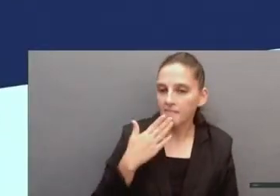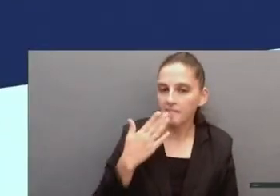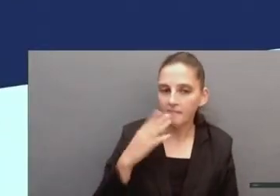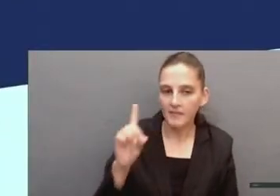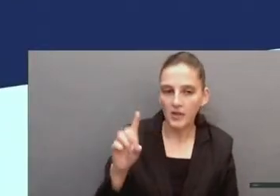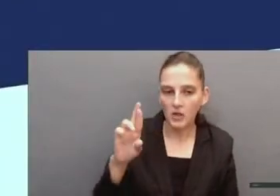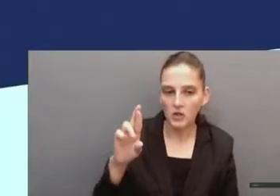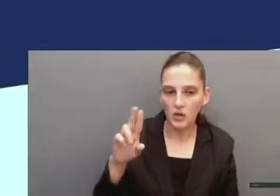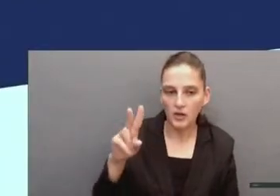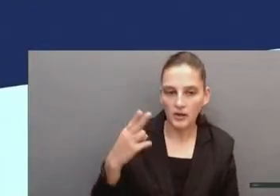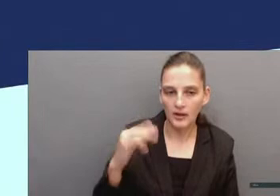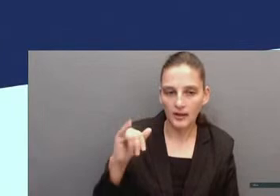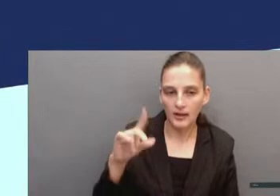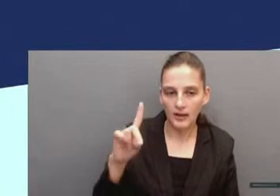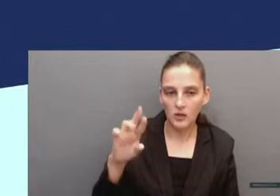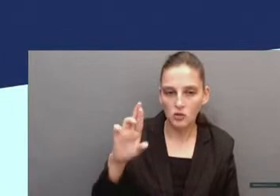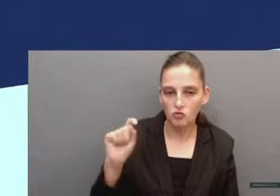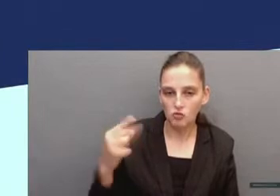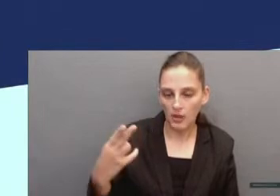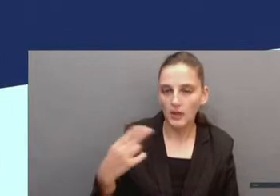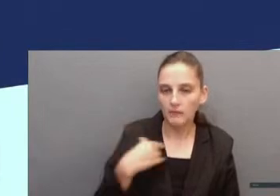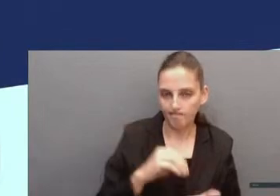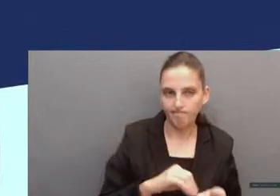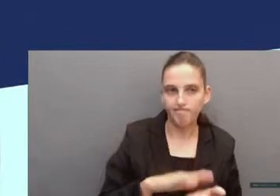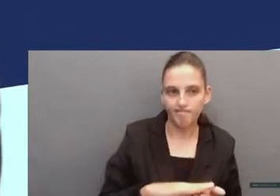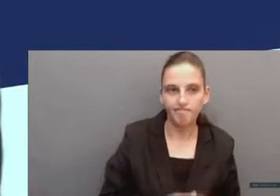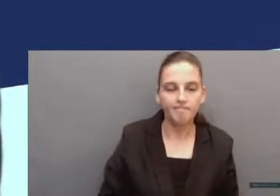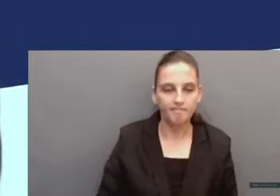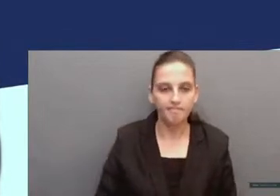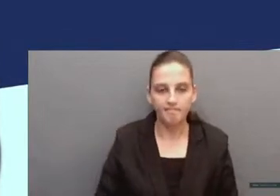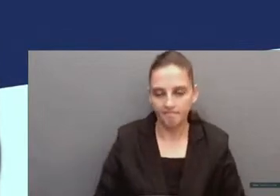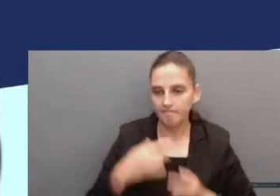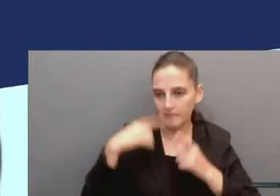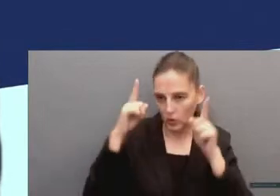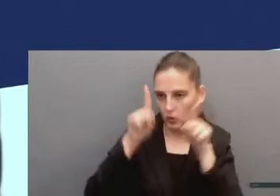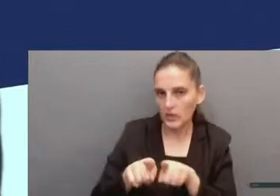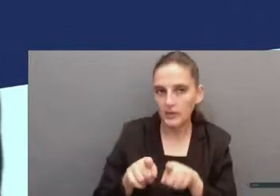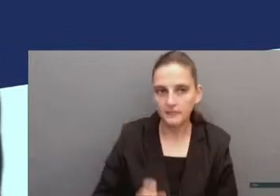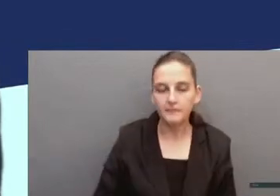Hildreth. Noted. Agreed.